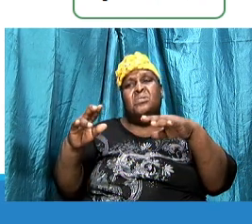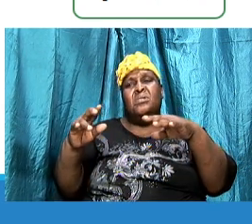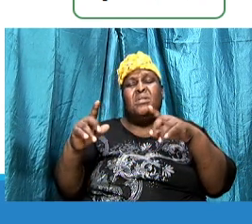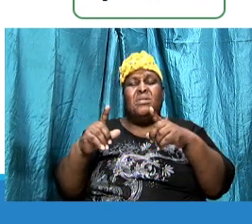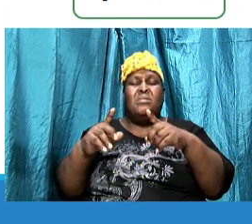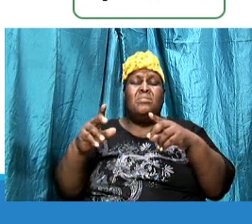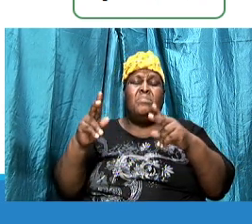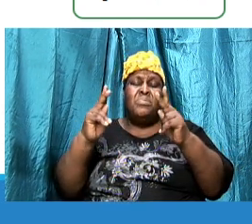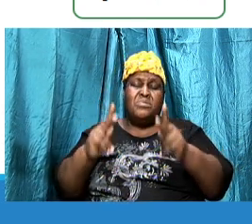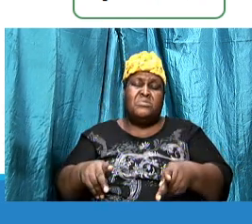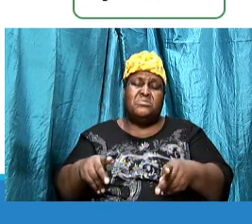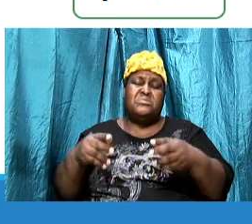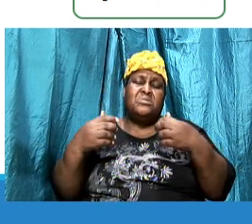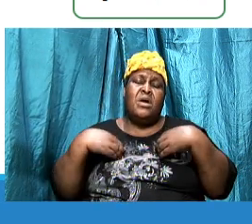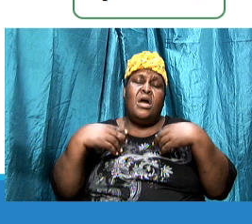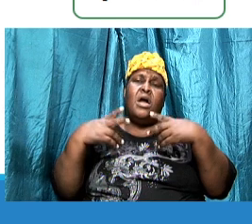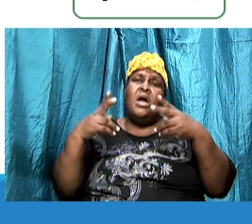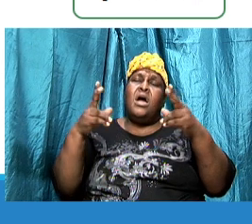and does, you know,